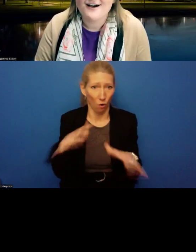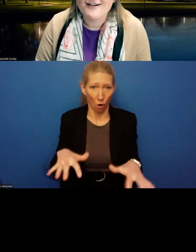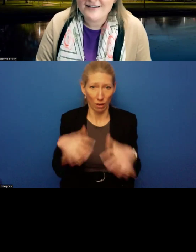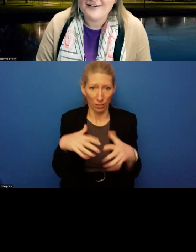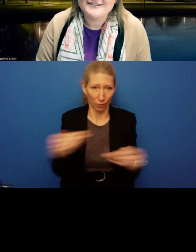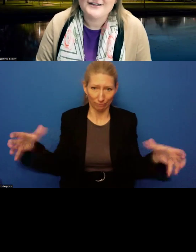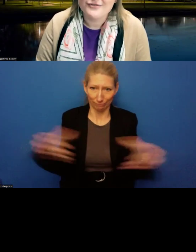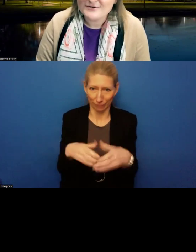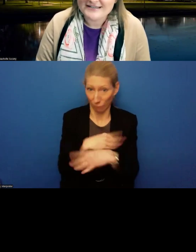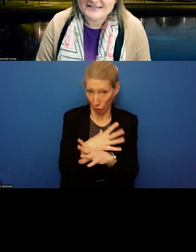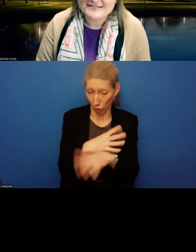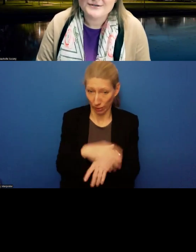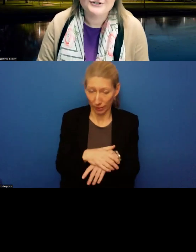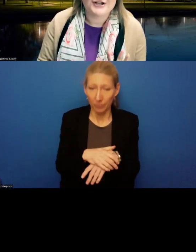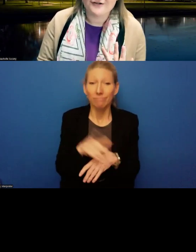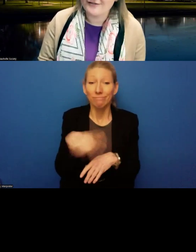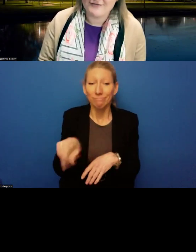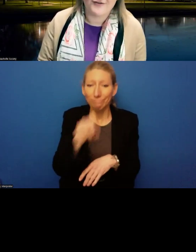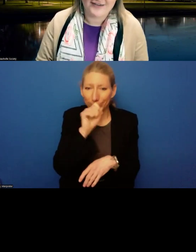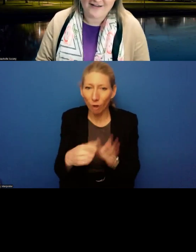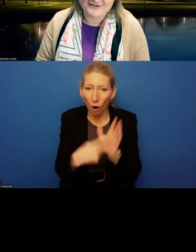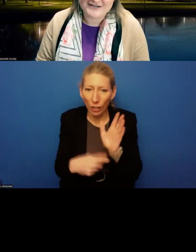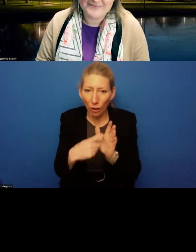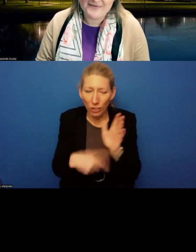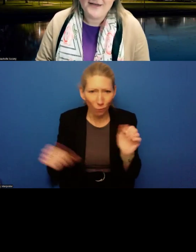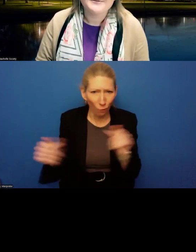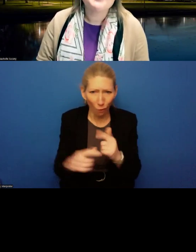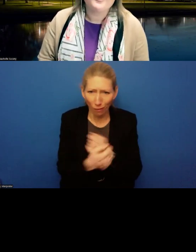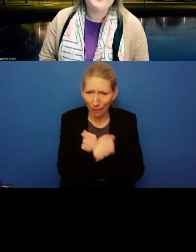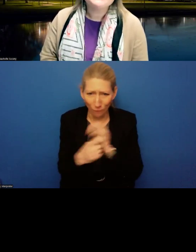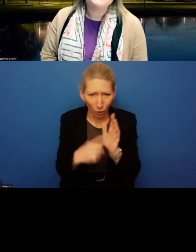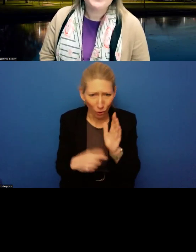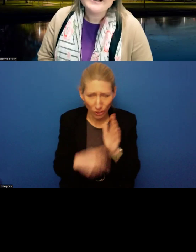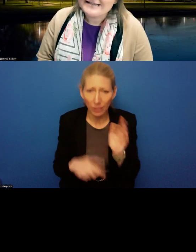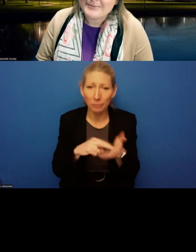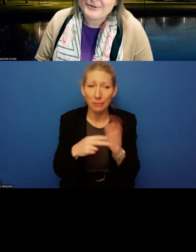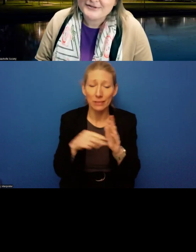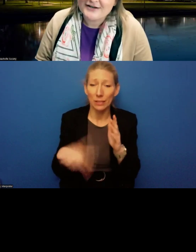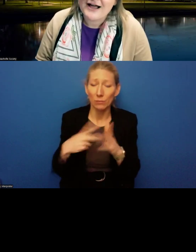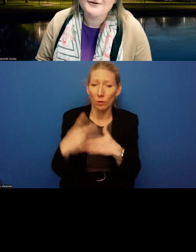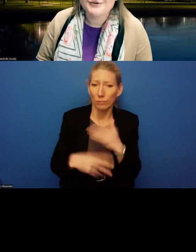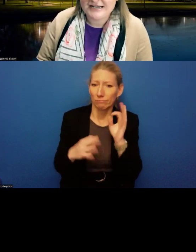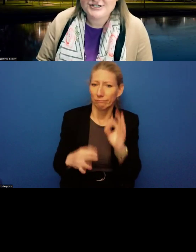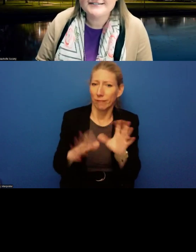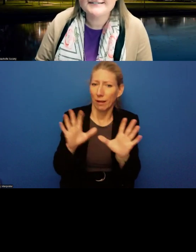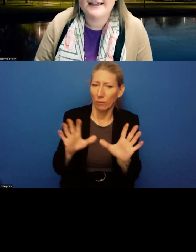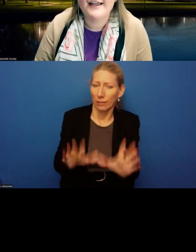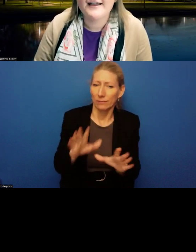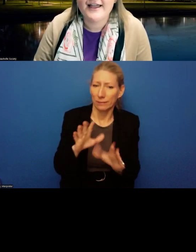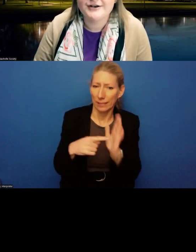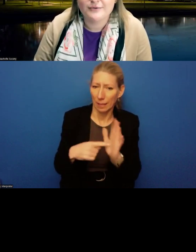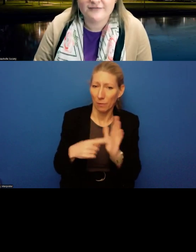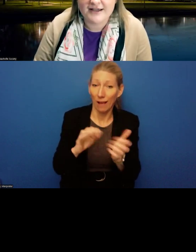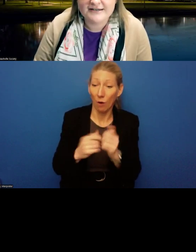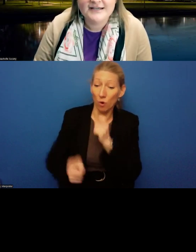As archaeology enthusiasts who share the love of archaeology, this program is a great example of how donations to the